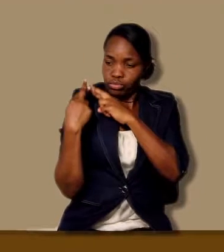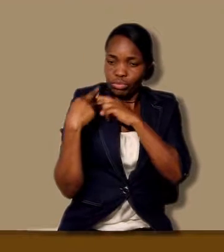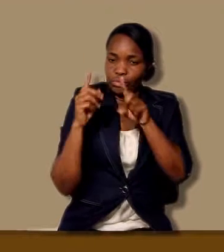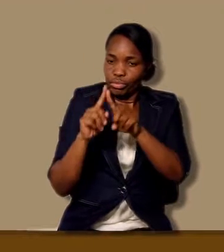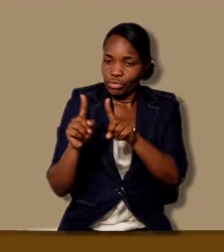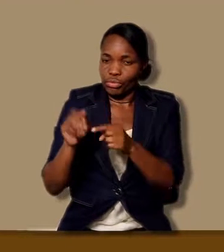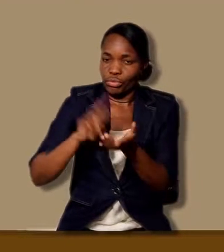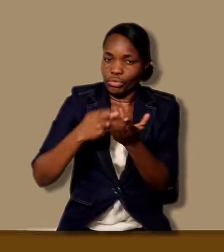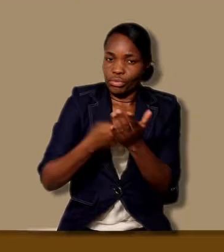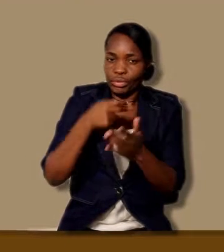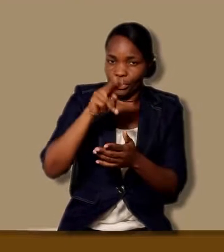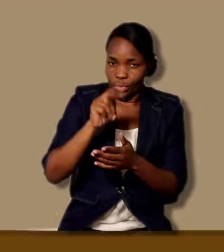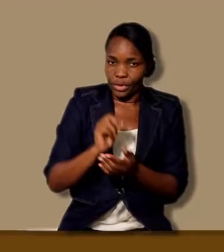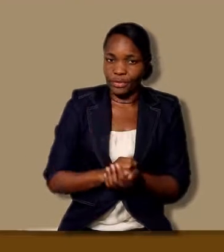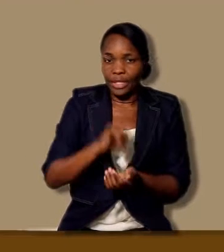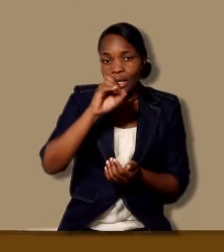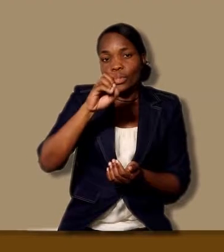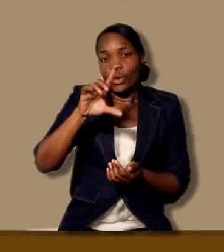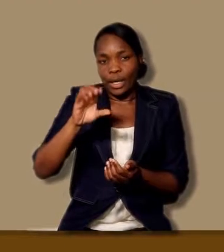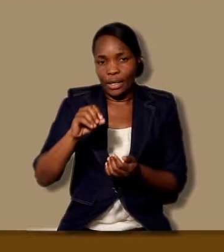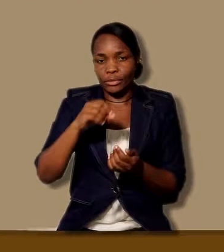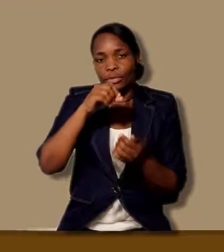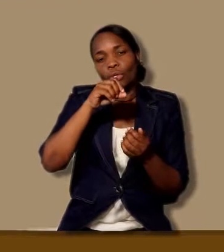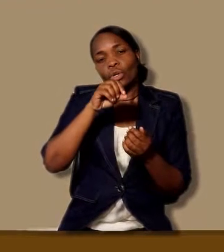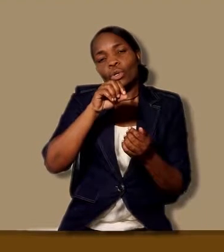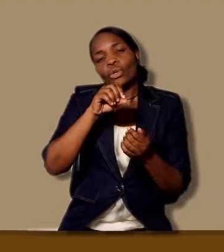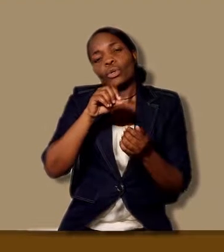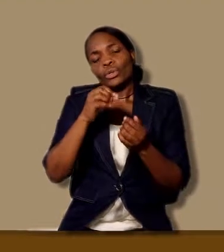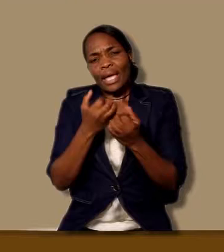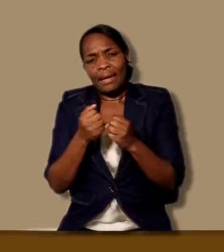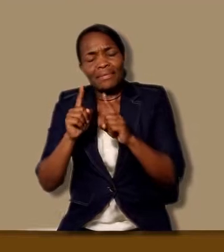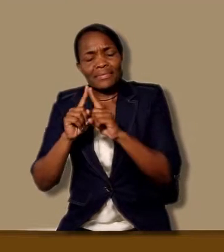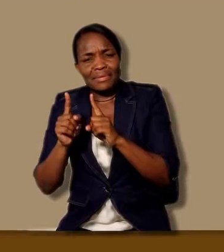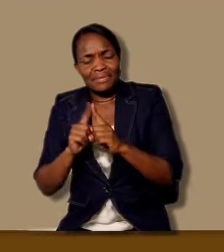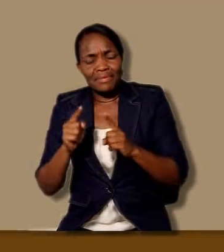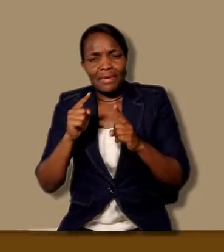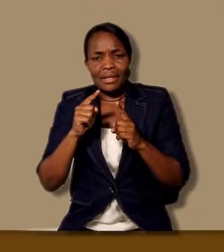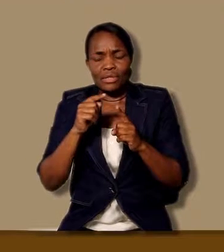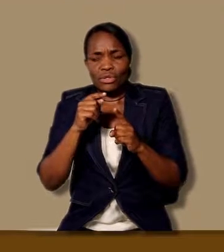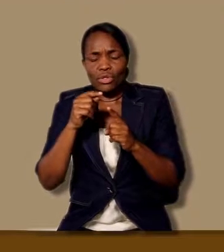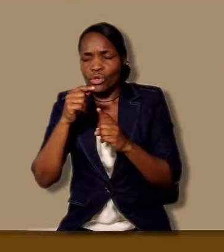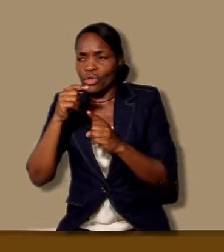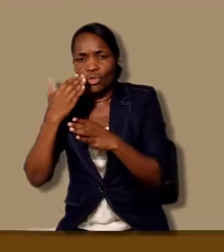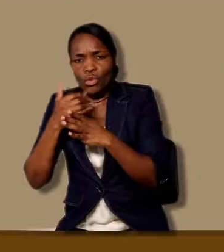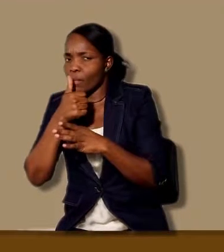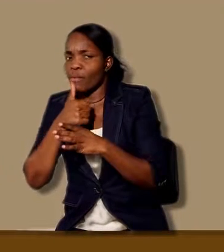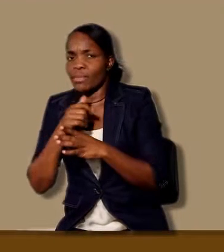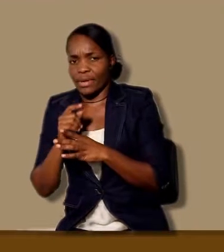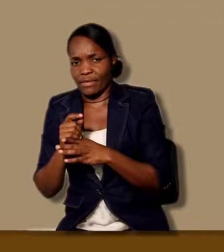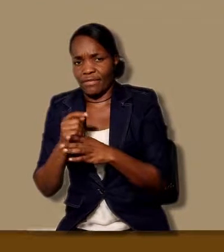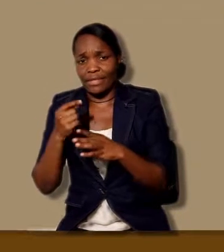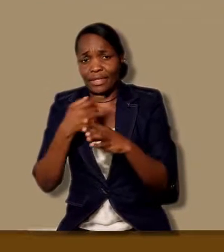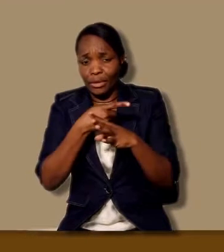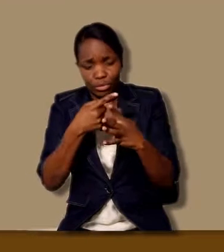on behalf of the UN. The United Nations specialized agencies usually work away from the public eye. The 4 main